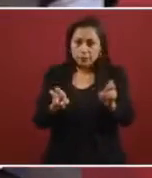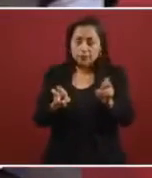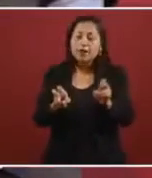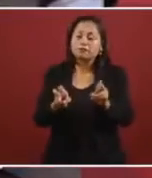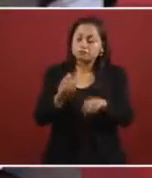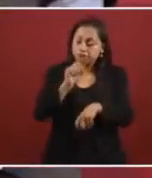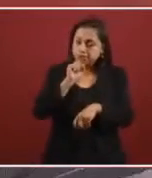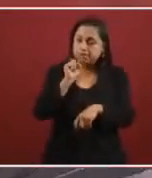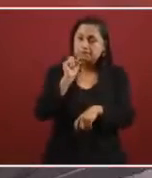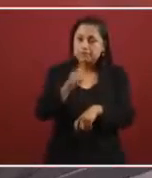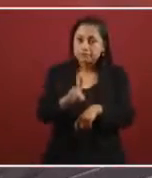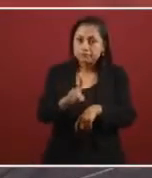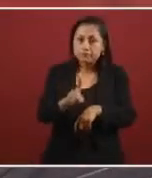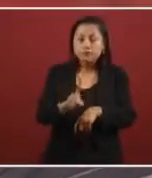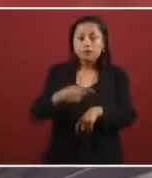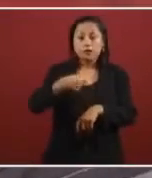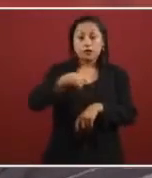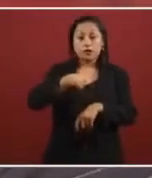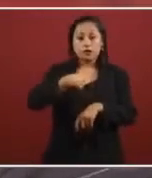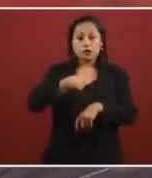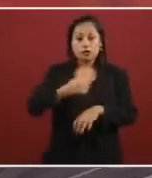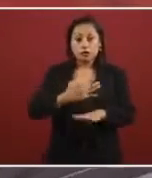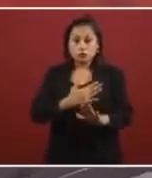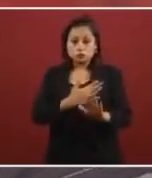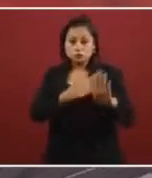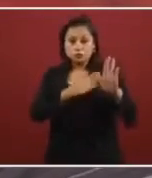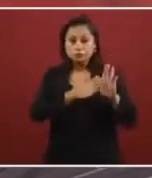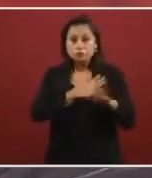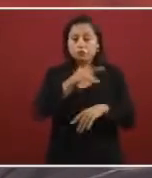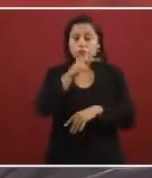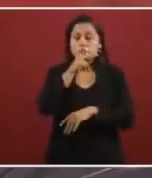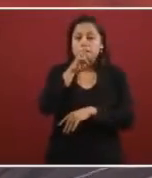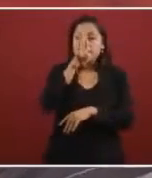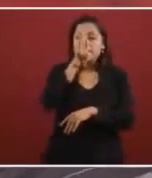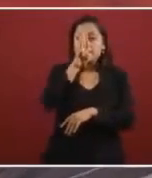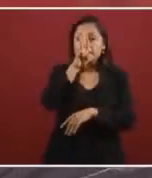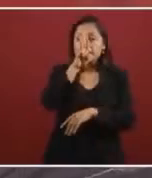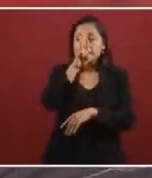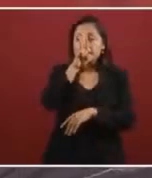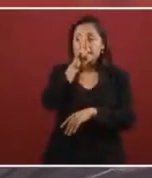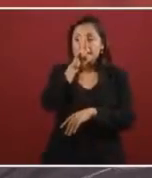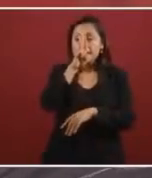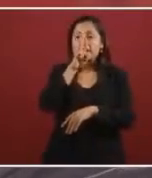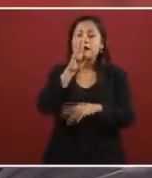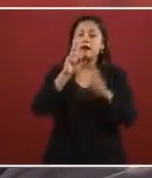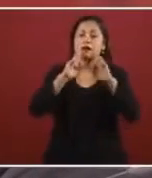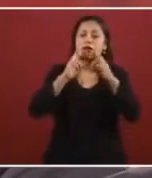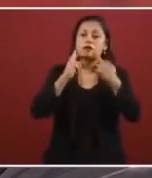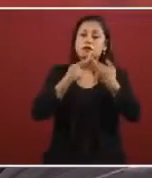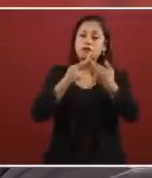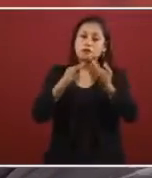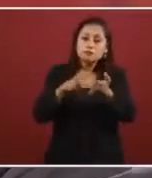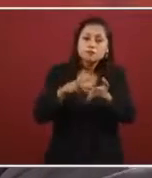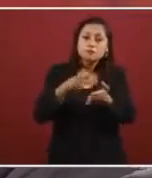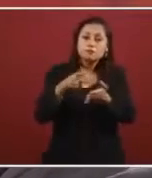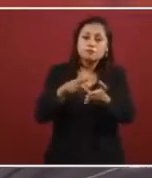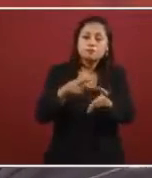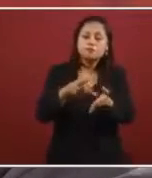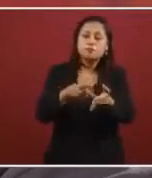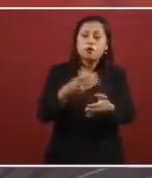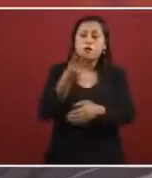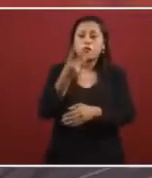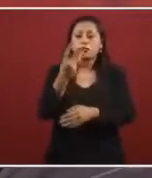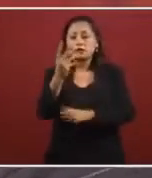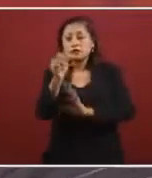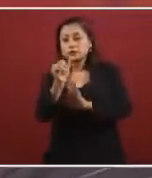madres, And I con have the los padres, commitment y with the estamos parents, reuniendo and we're meeting periódicamente, periodically. cada 2-3 meses, Every 2